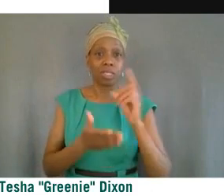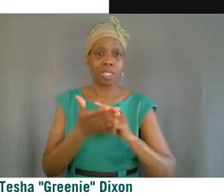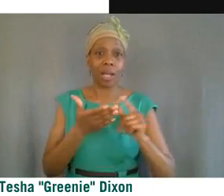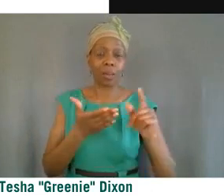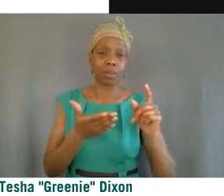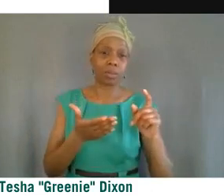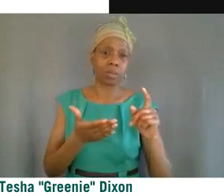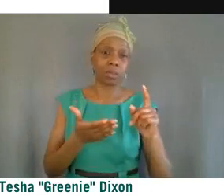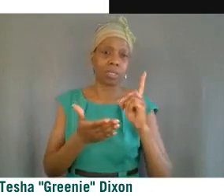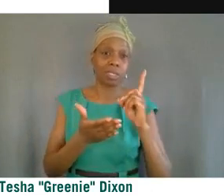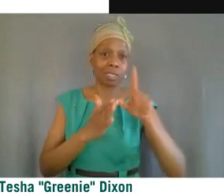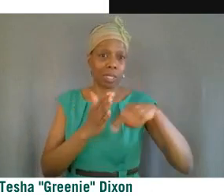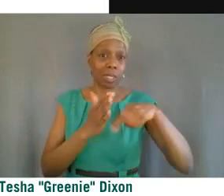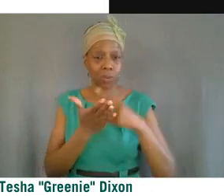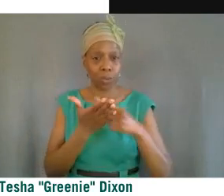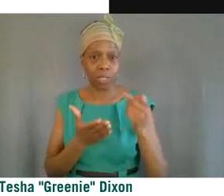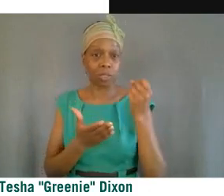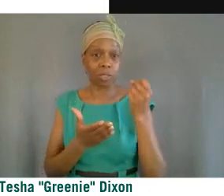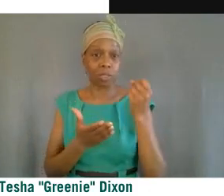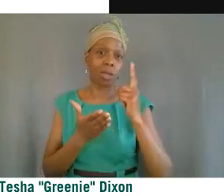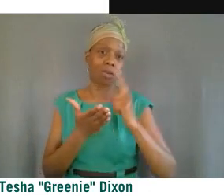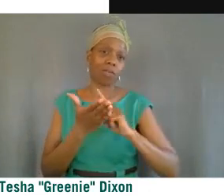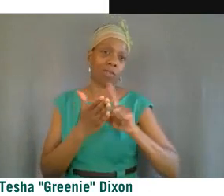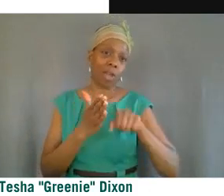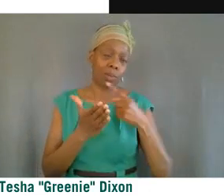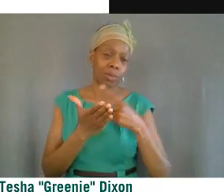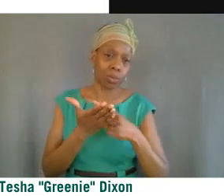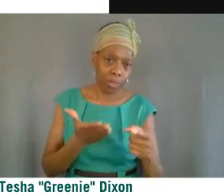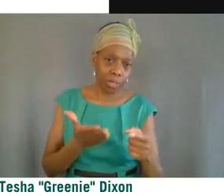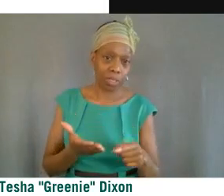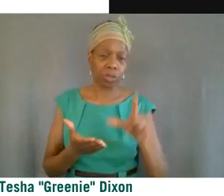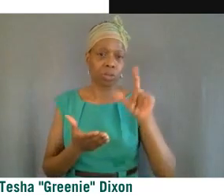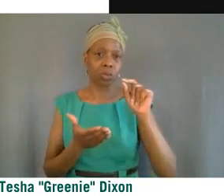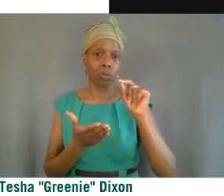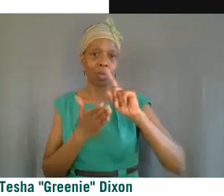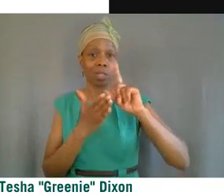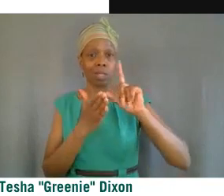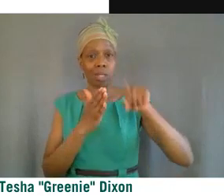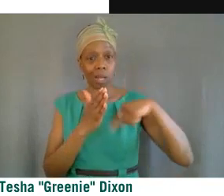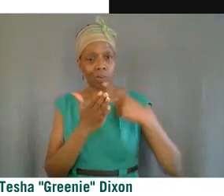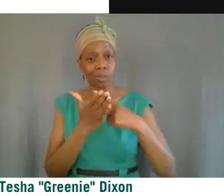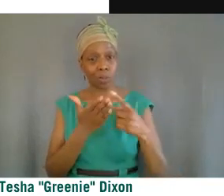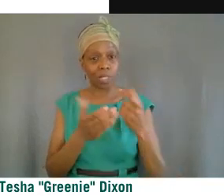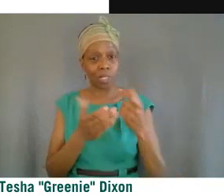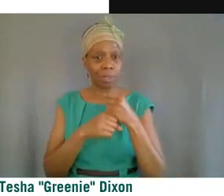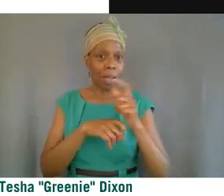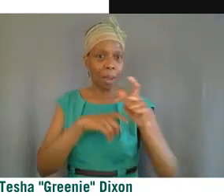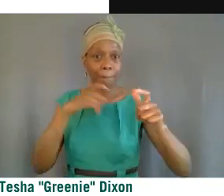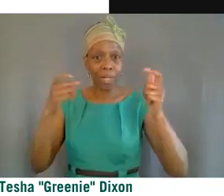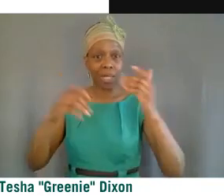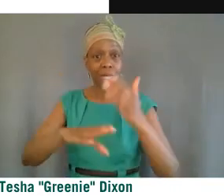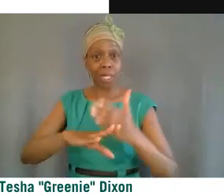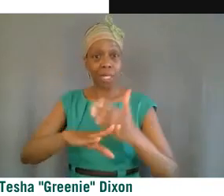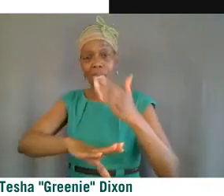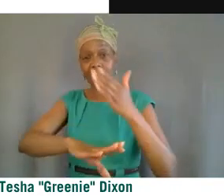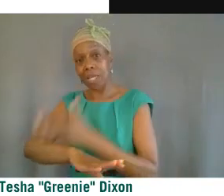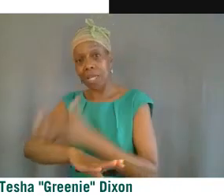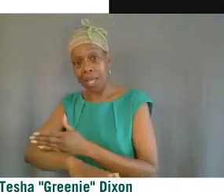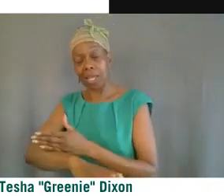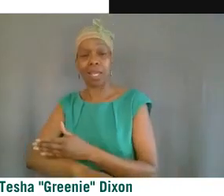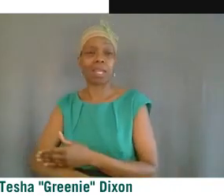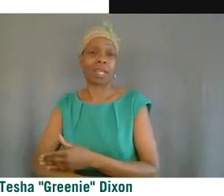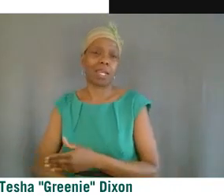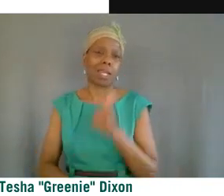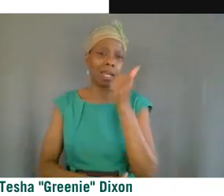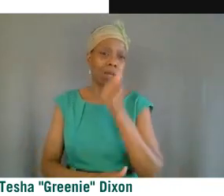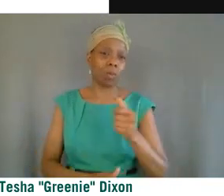that, to really make a big gain. And I think of this in terms of other, anybody who's trying